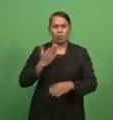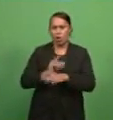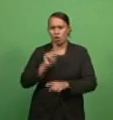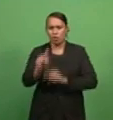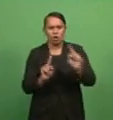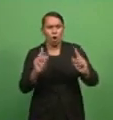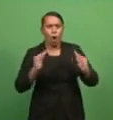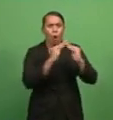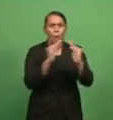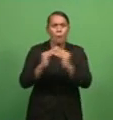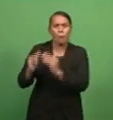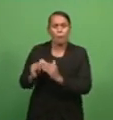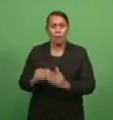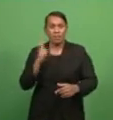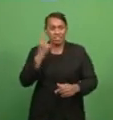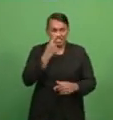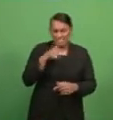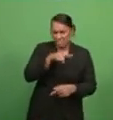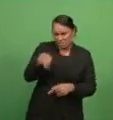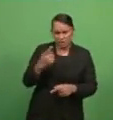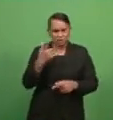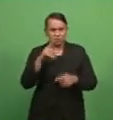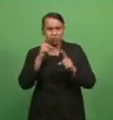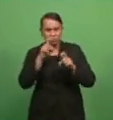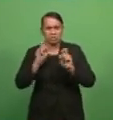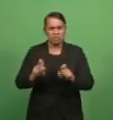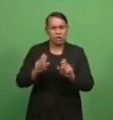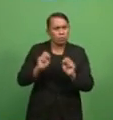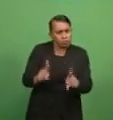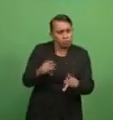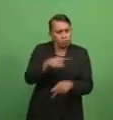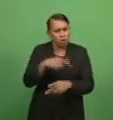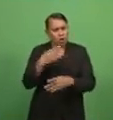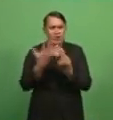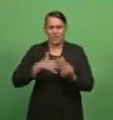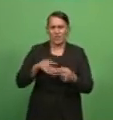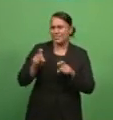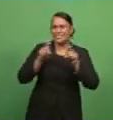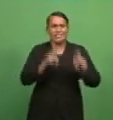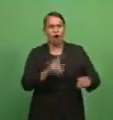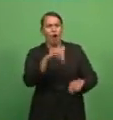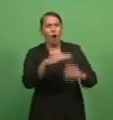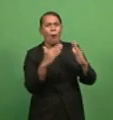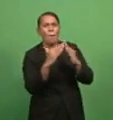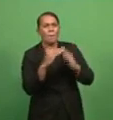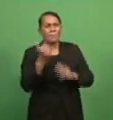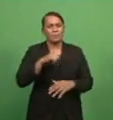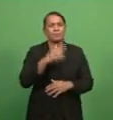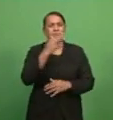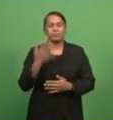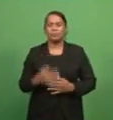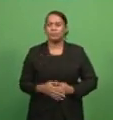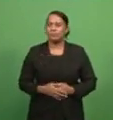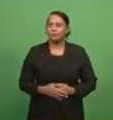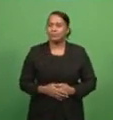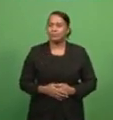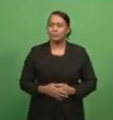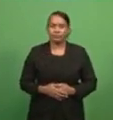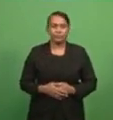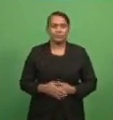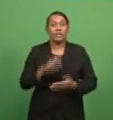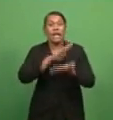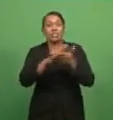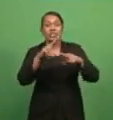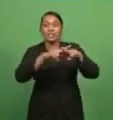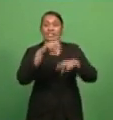more permanent change as employees change their productivity away from their office. Gary from HFC Bank joins us with the latest from the world